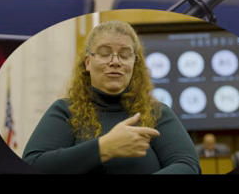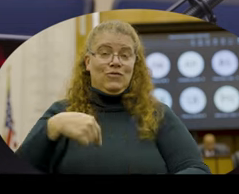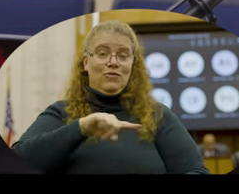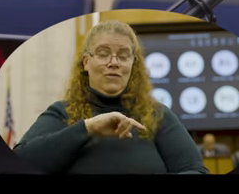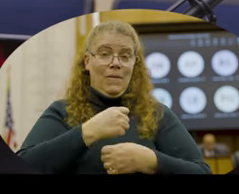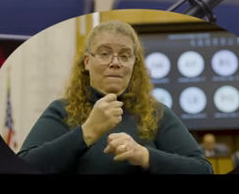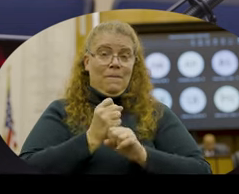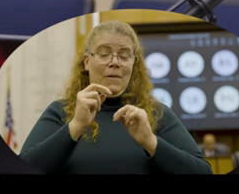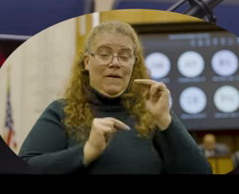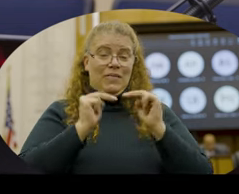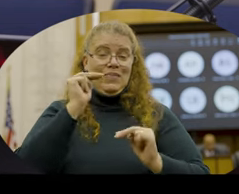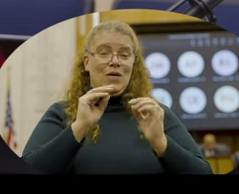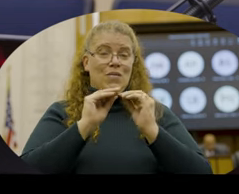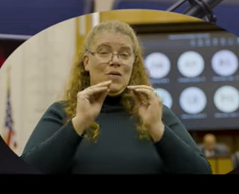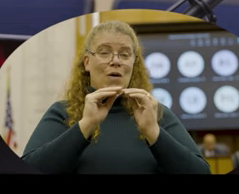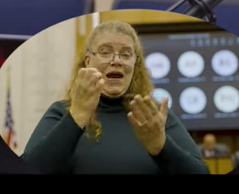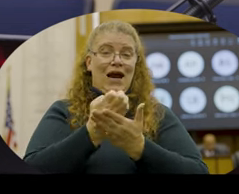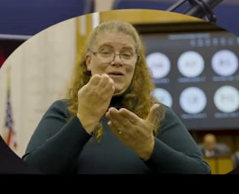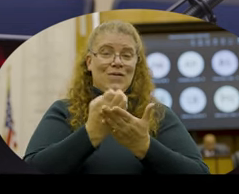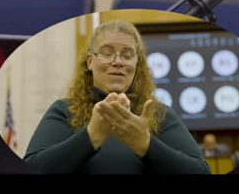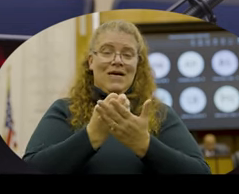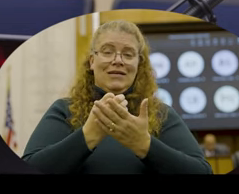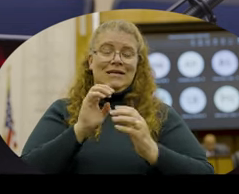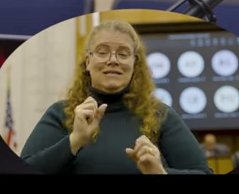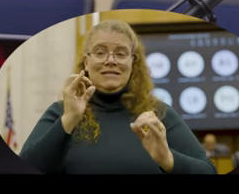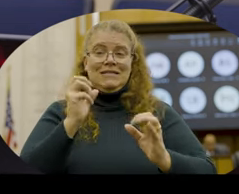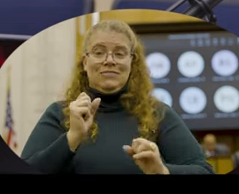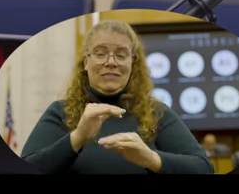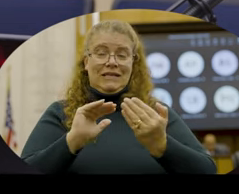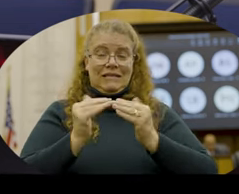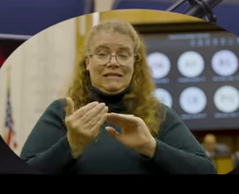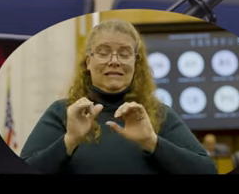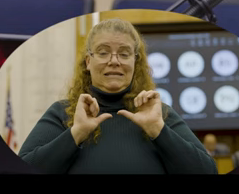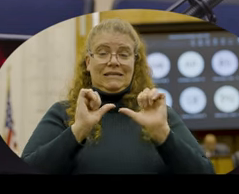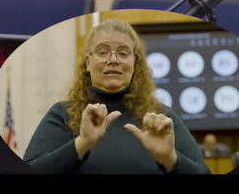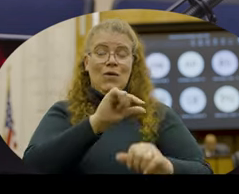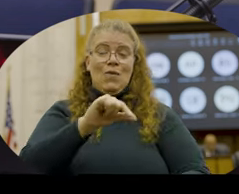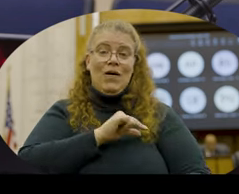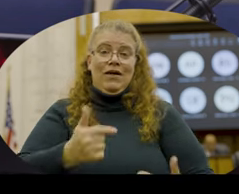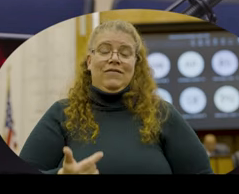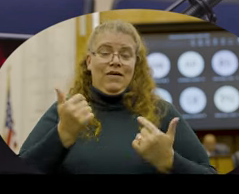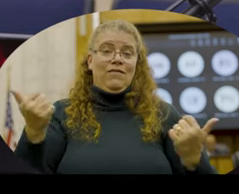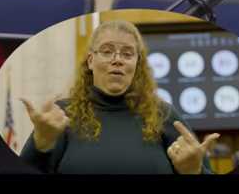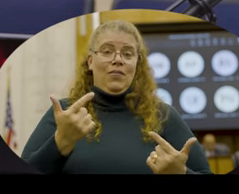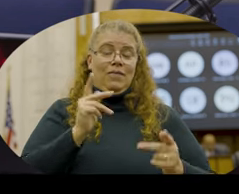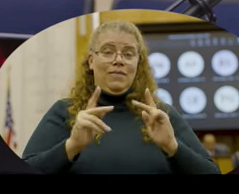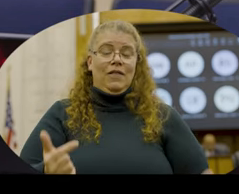in Southside, but for improvements at existing parks and community centers, such as Humphrey Calder,